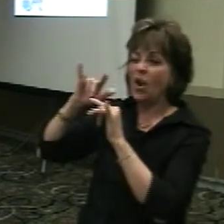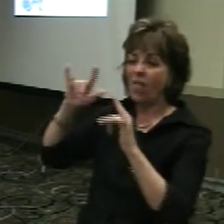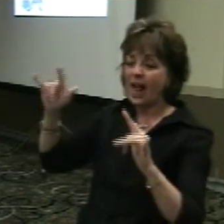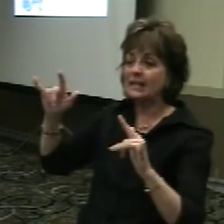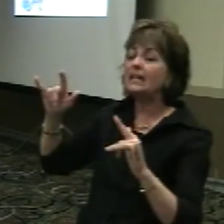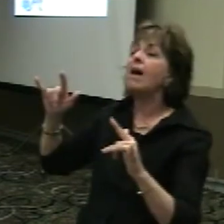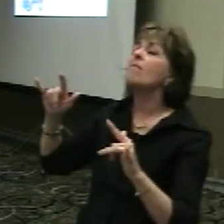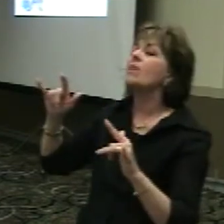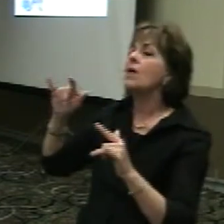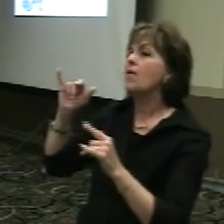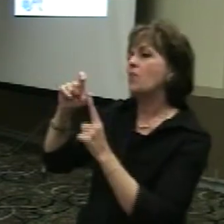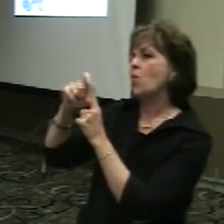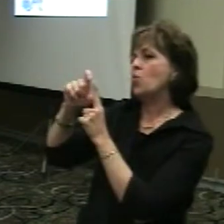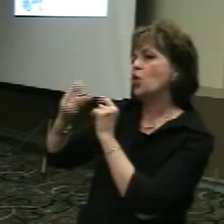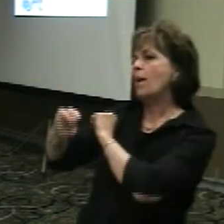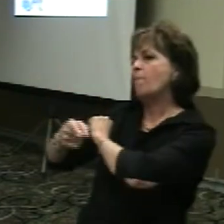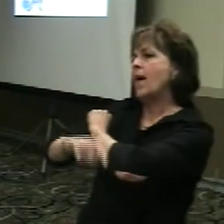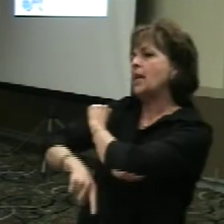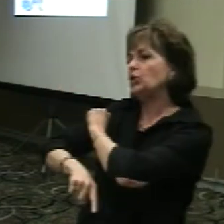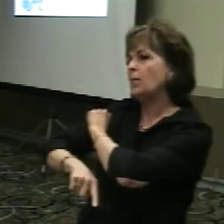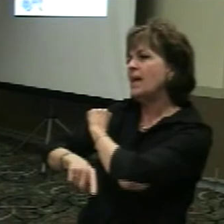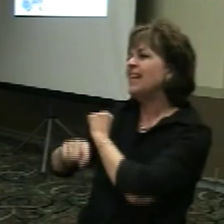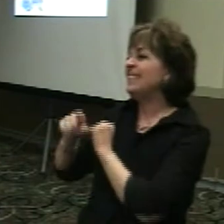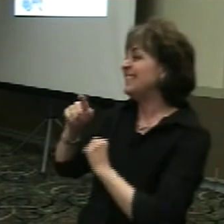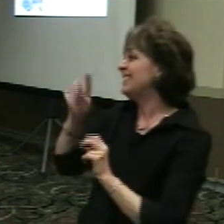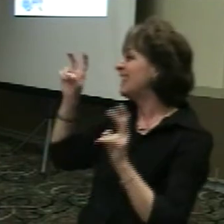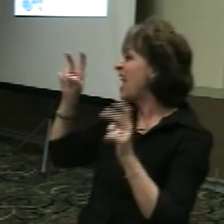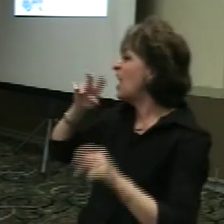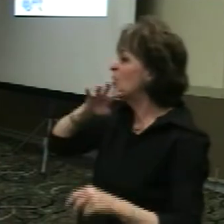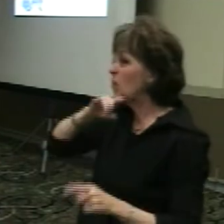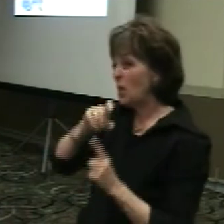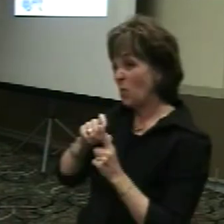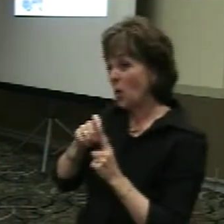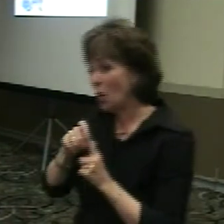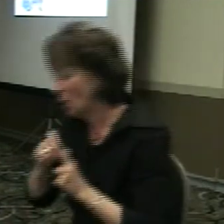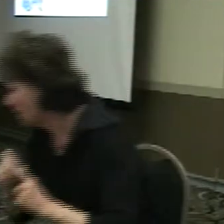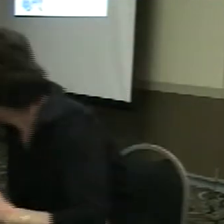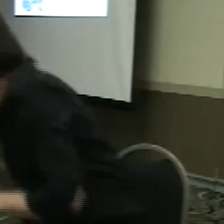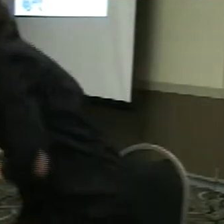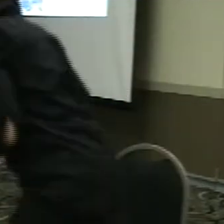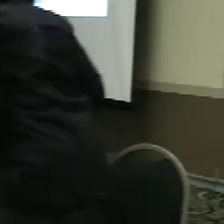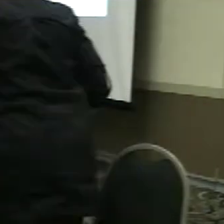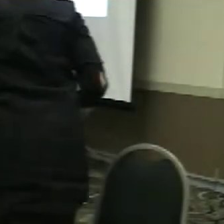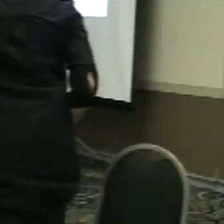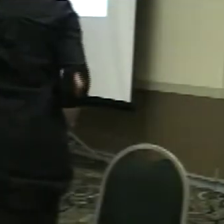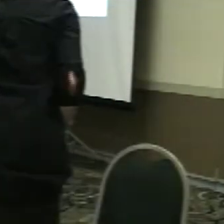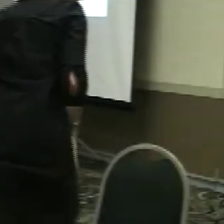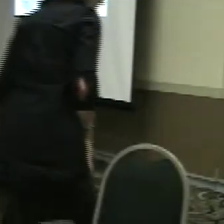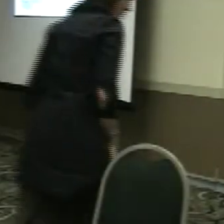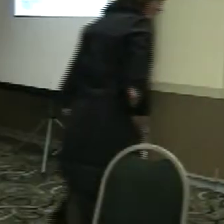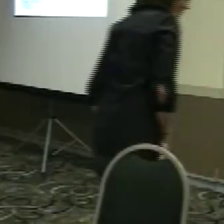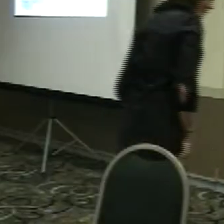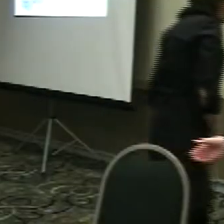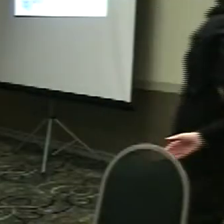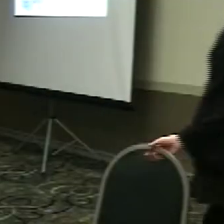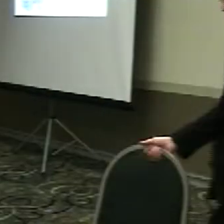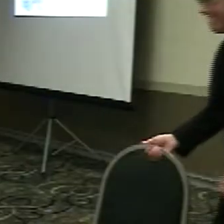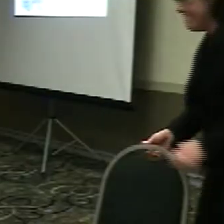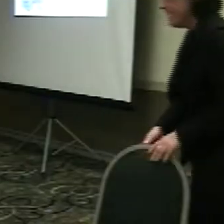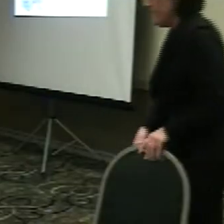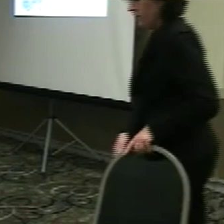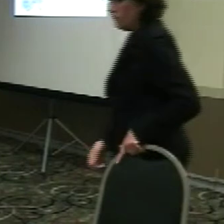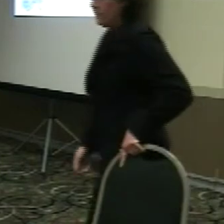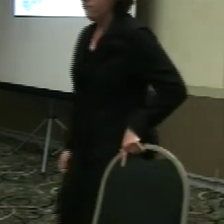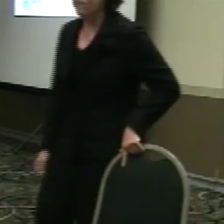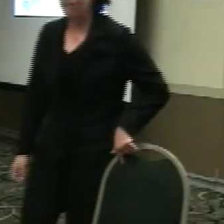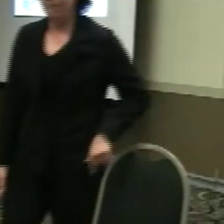kind of stuff is that the word punishment has become kind of a dirty word. Actually, from as early as 1968, and research by